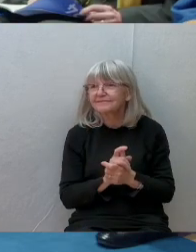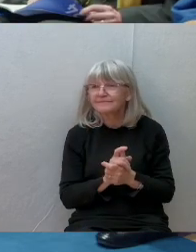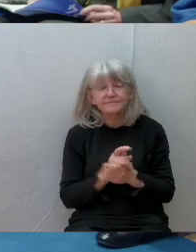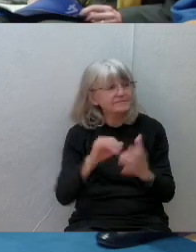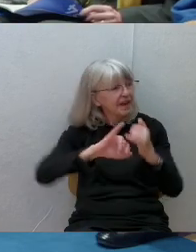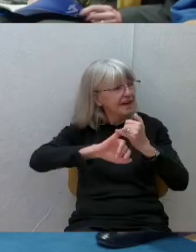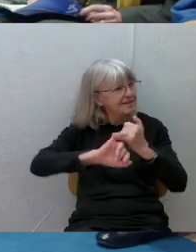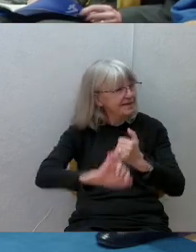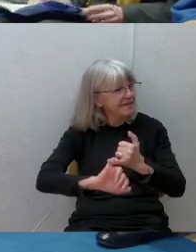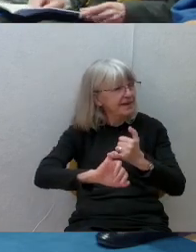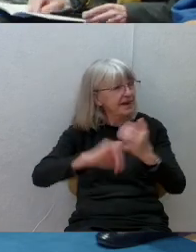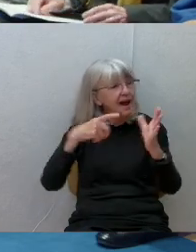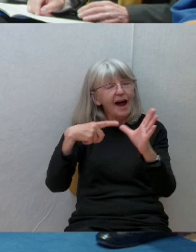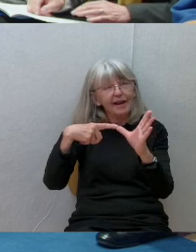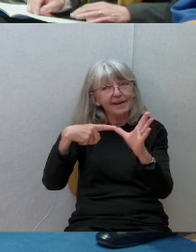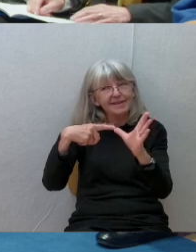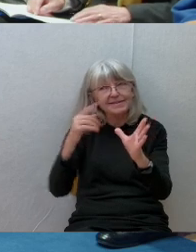Stephanie Annie Boise.